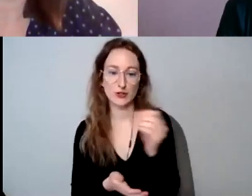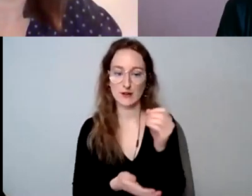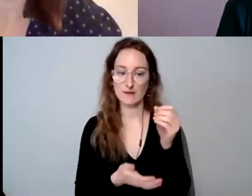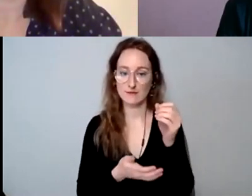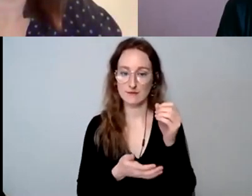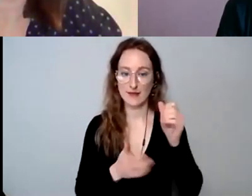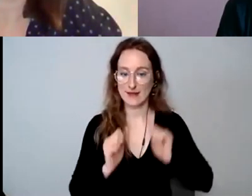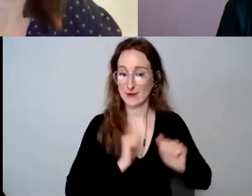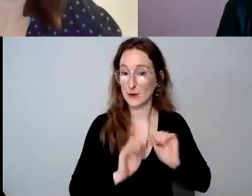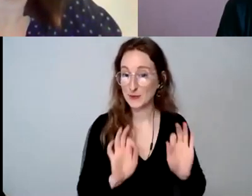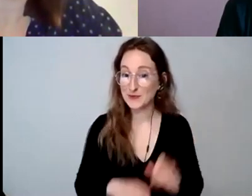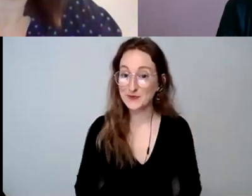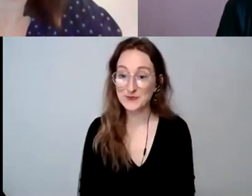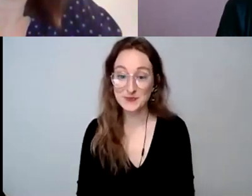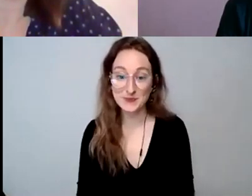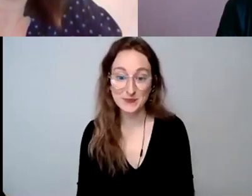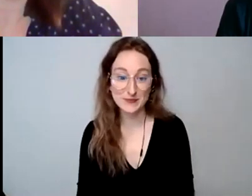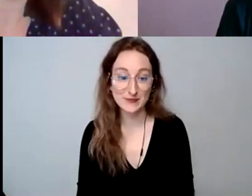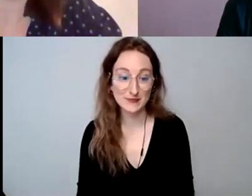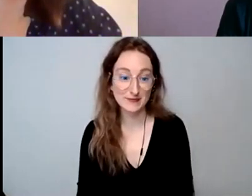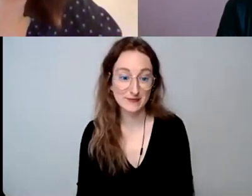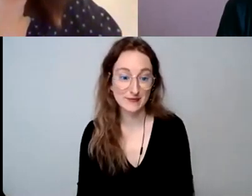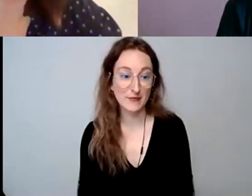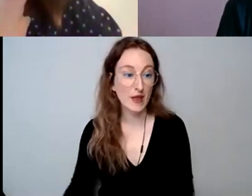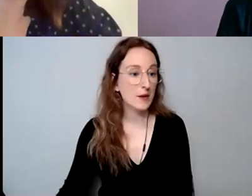is all for now.